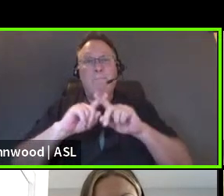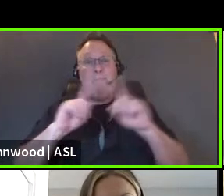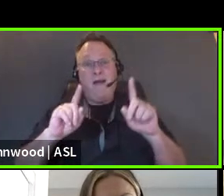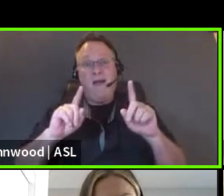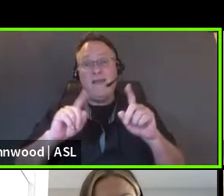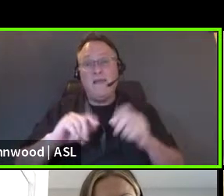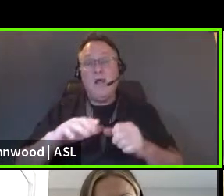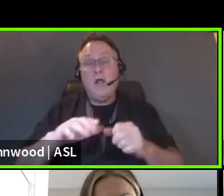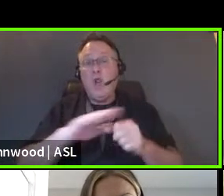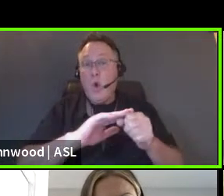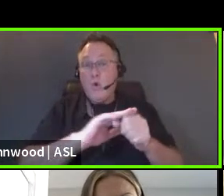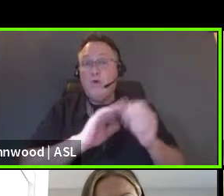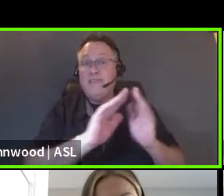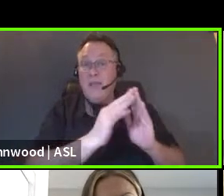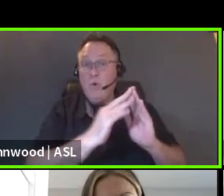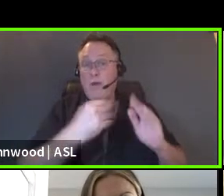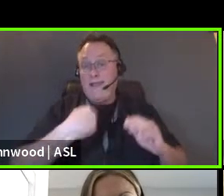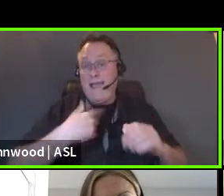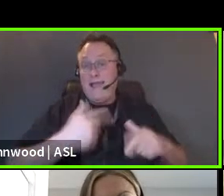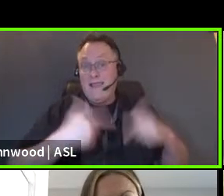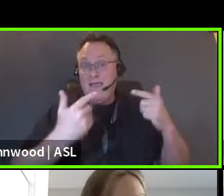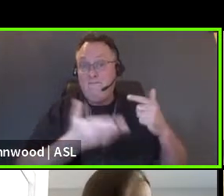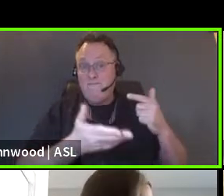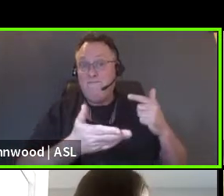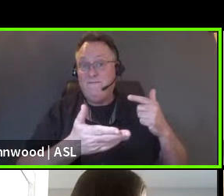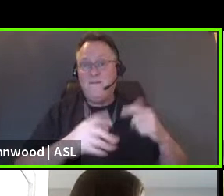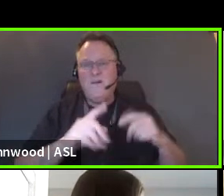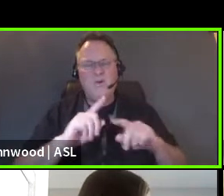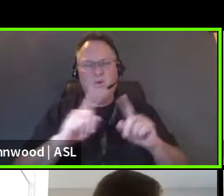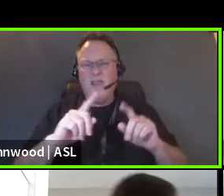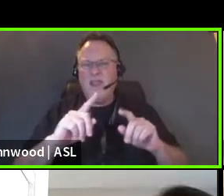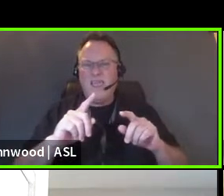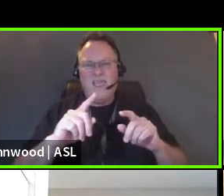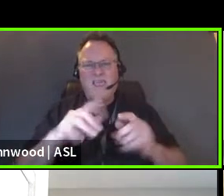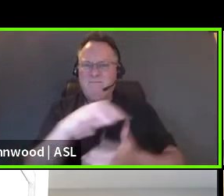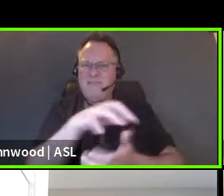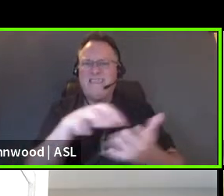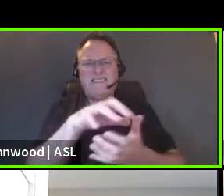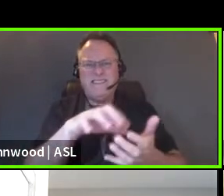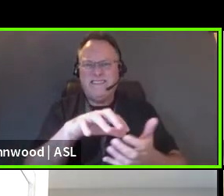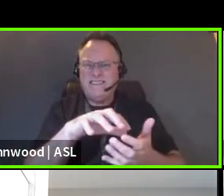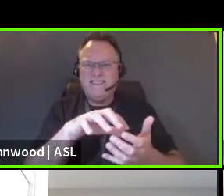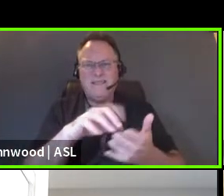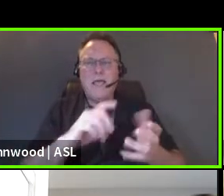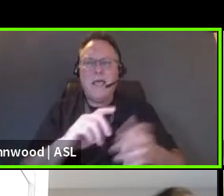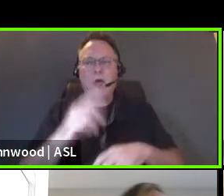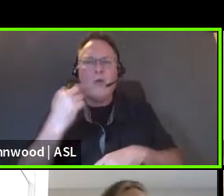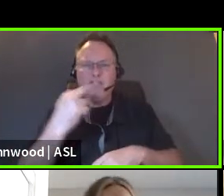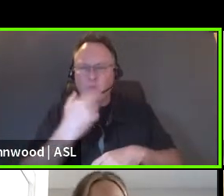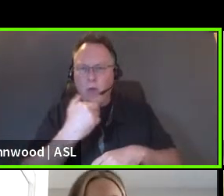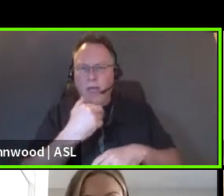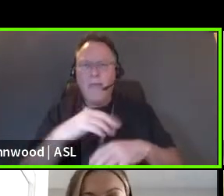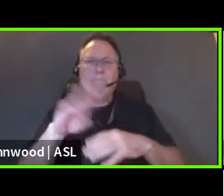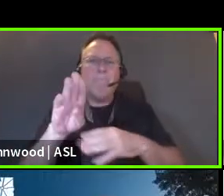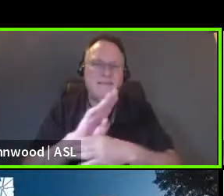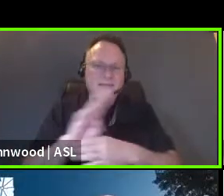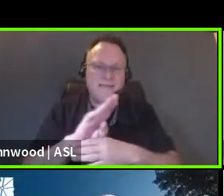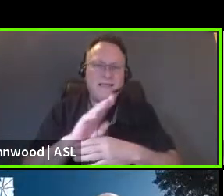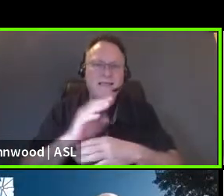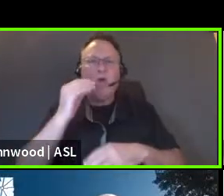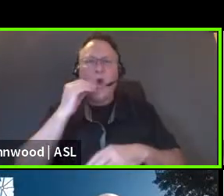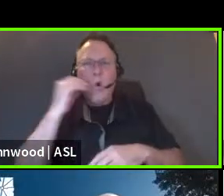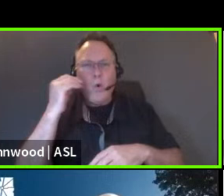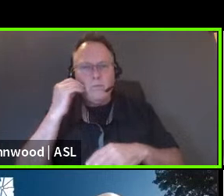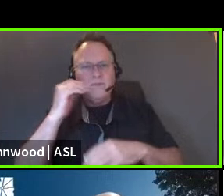local neighborhood I live in, very mixed use, restaurants and businesses and homes